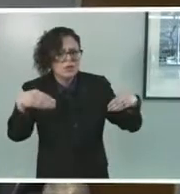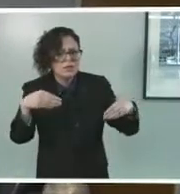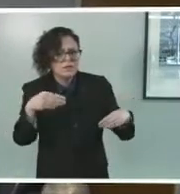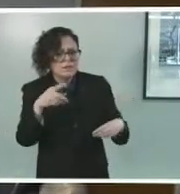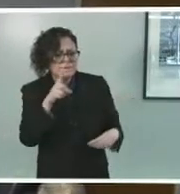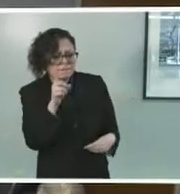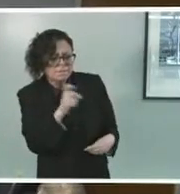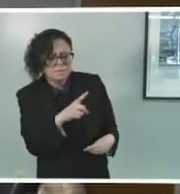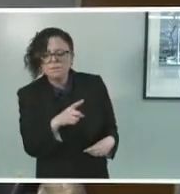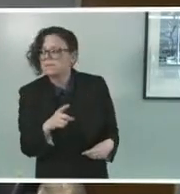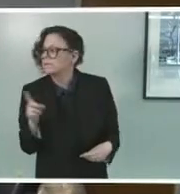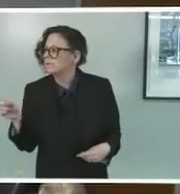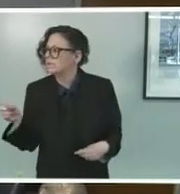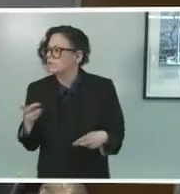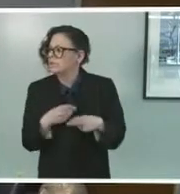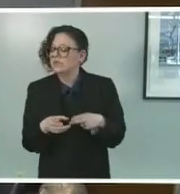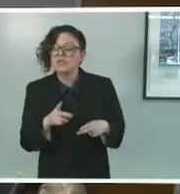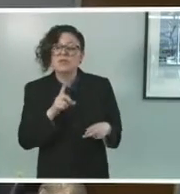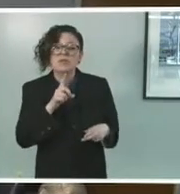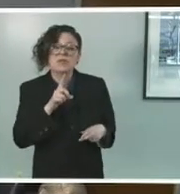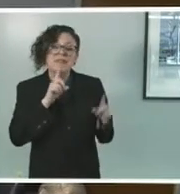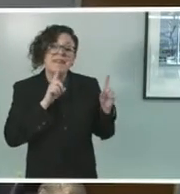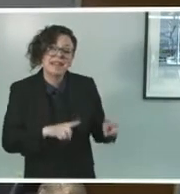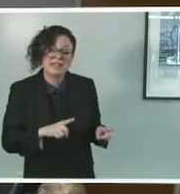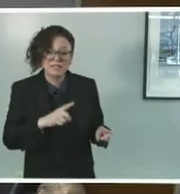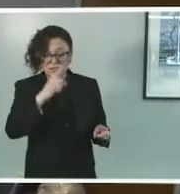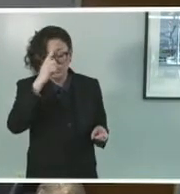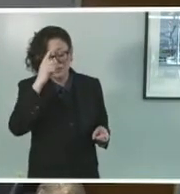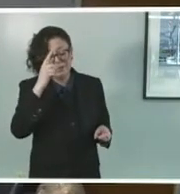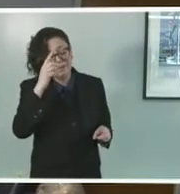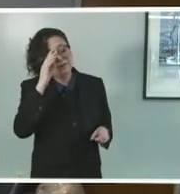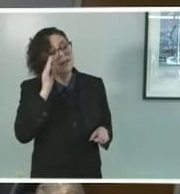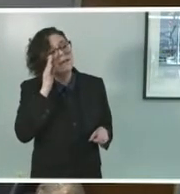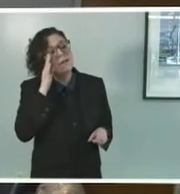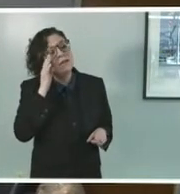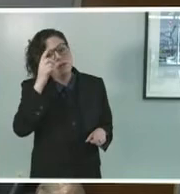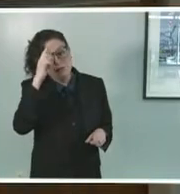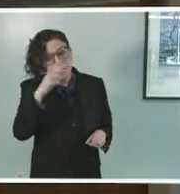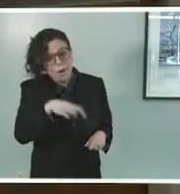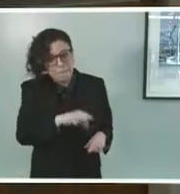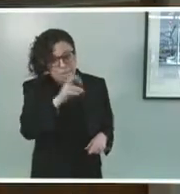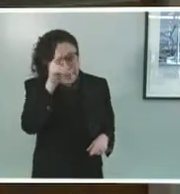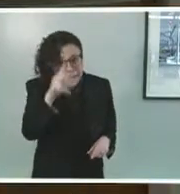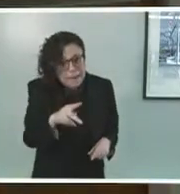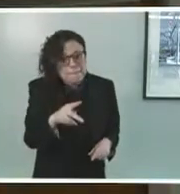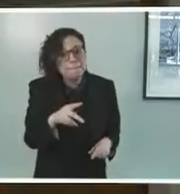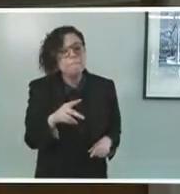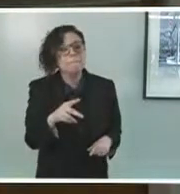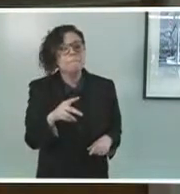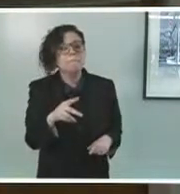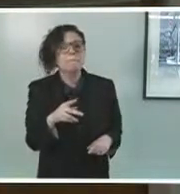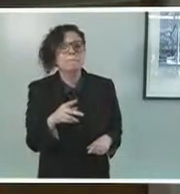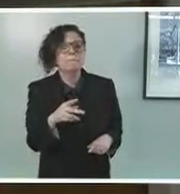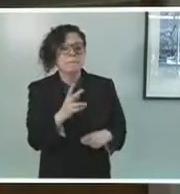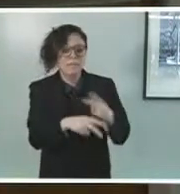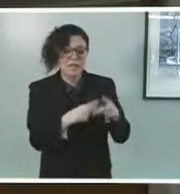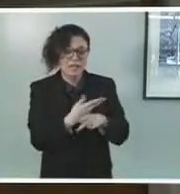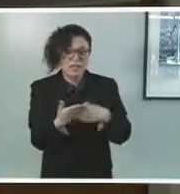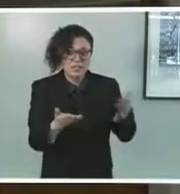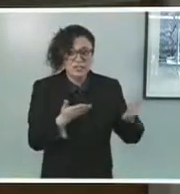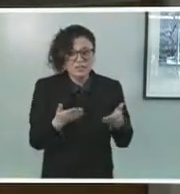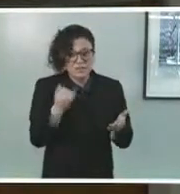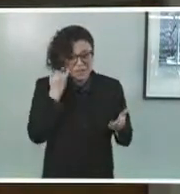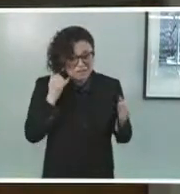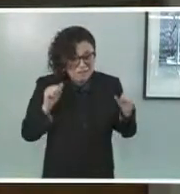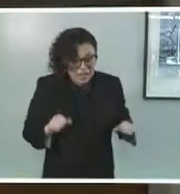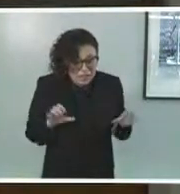So the short answer is, for purposes of pickup and those types of services, if they can